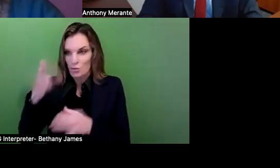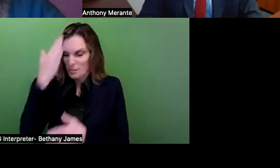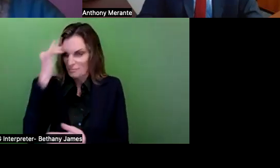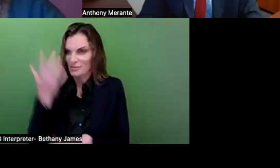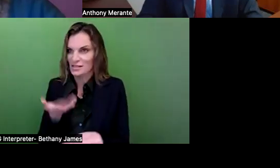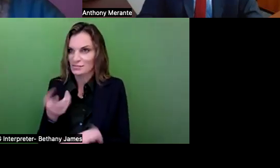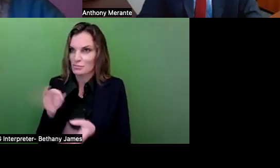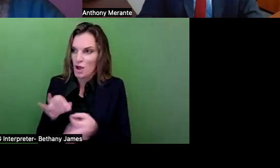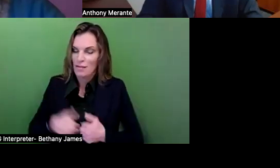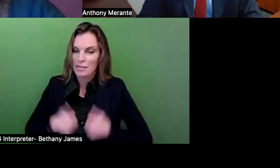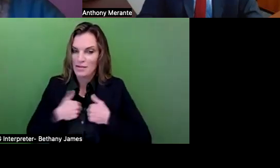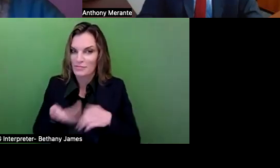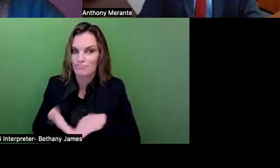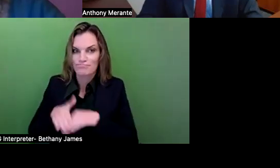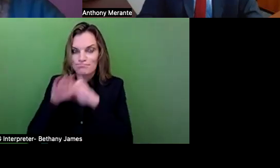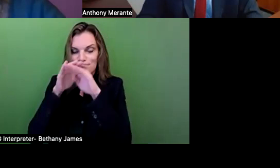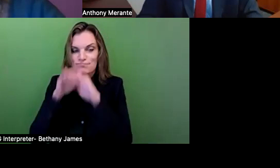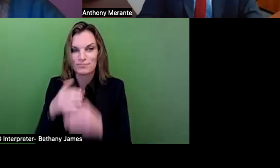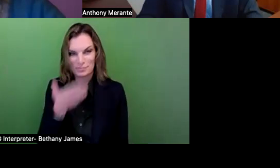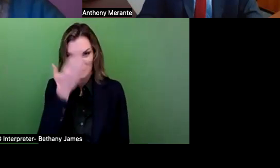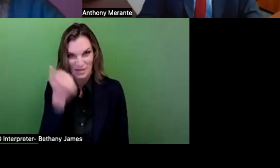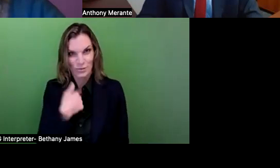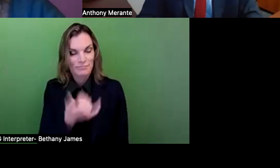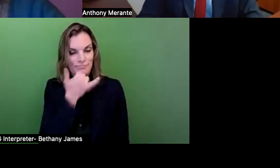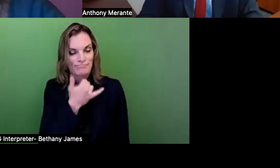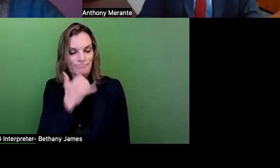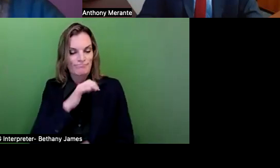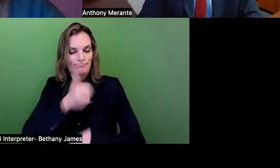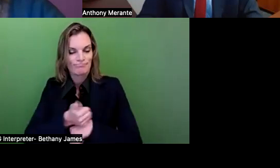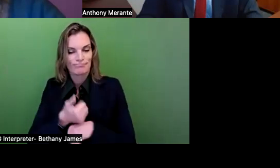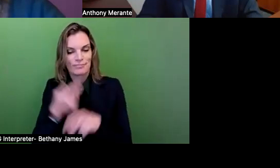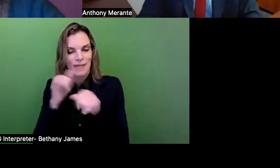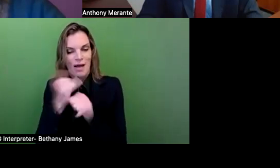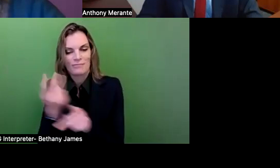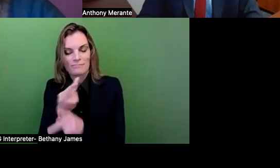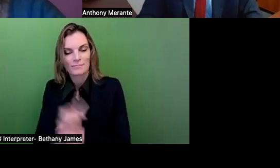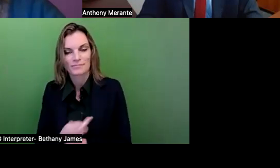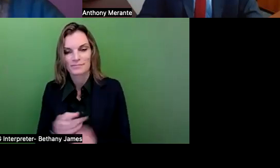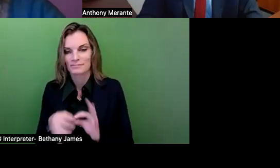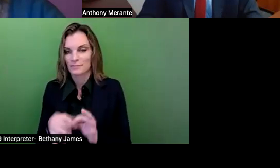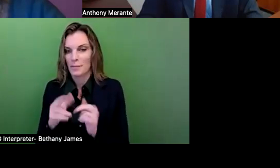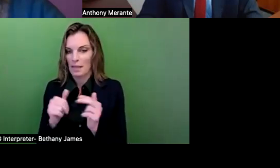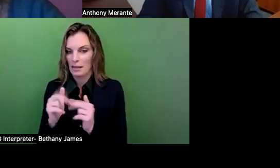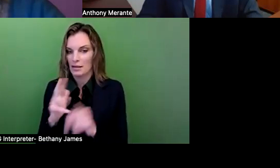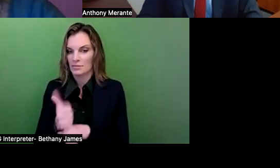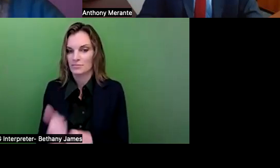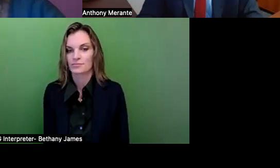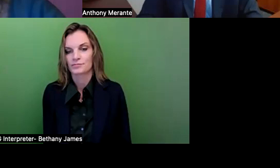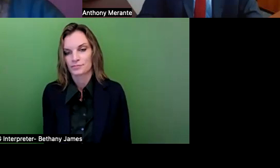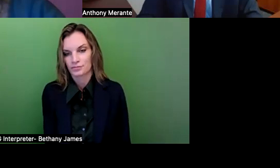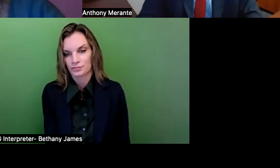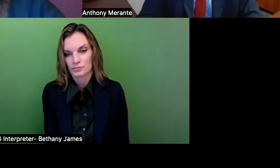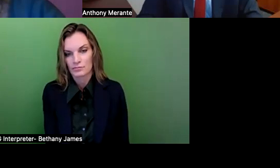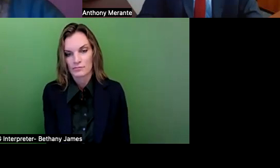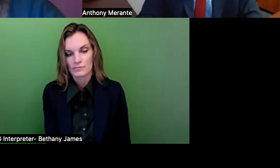and it's only because we didn't do the right formula in building the development, the buildings that we have built at this particular time. I will